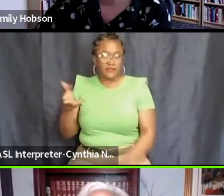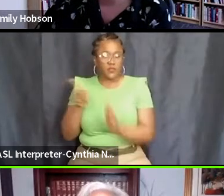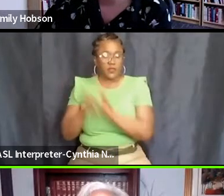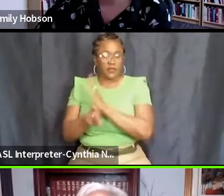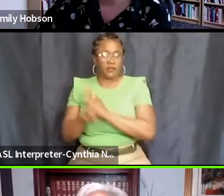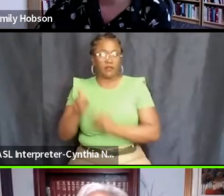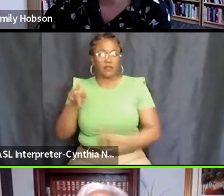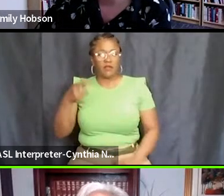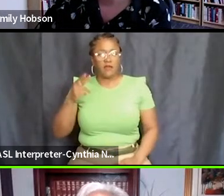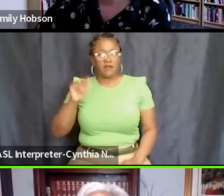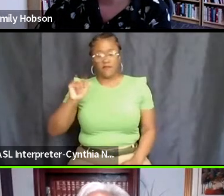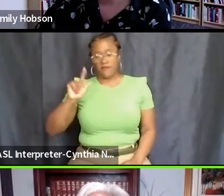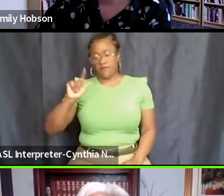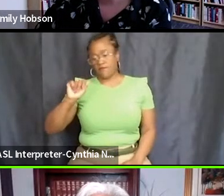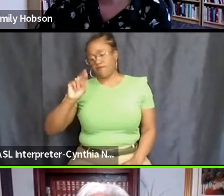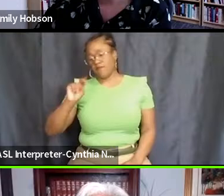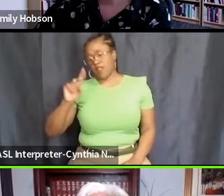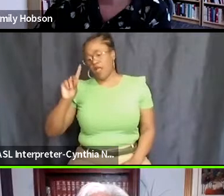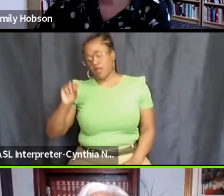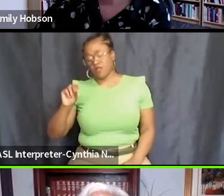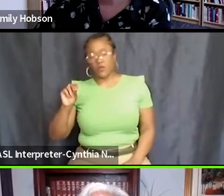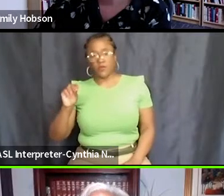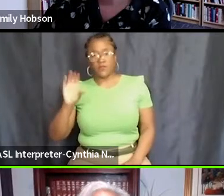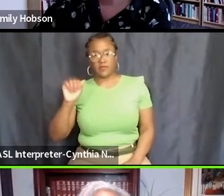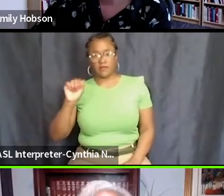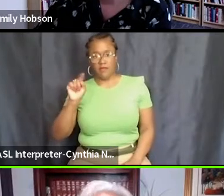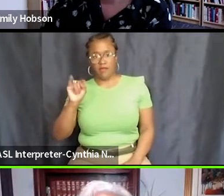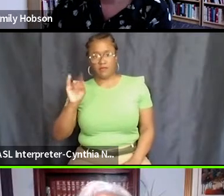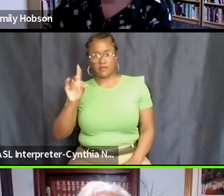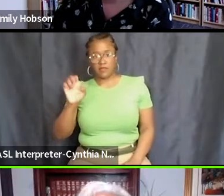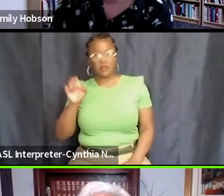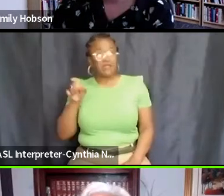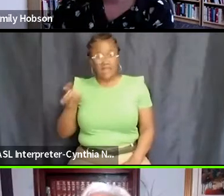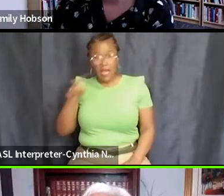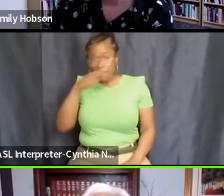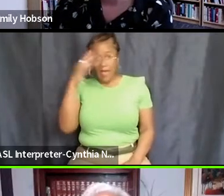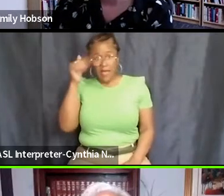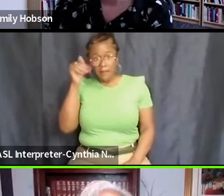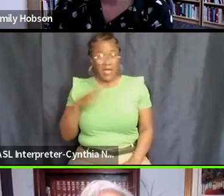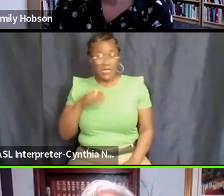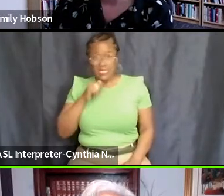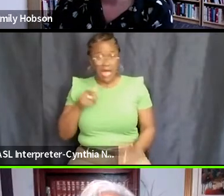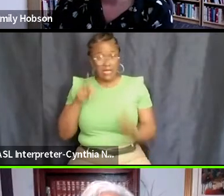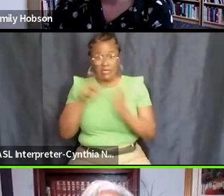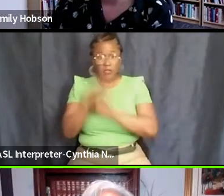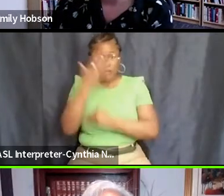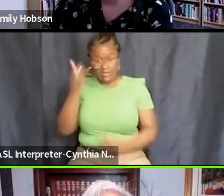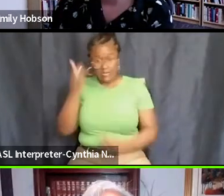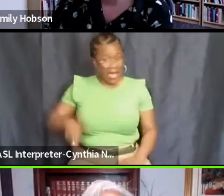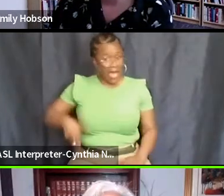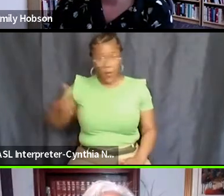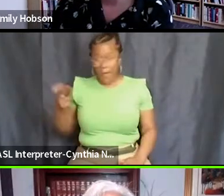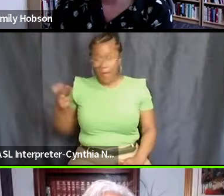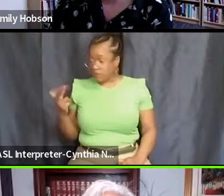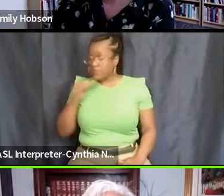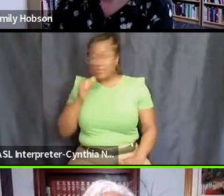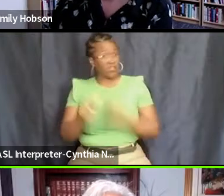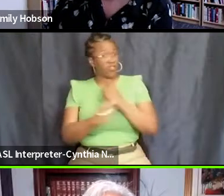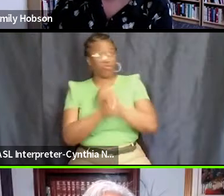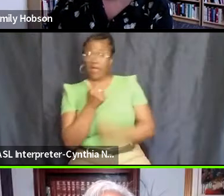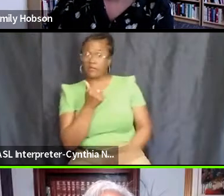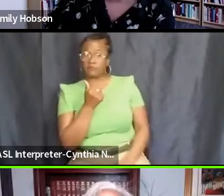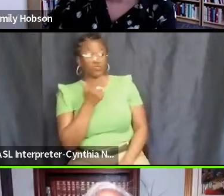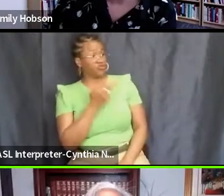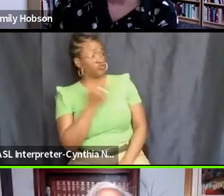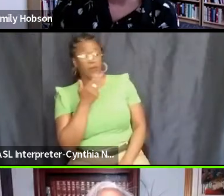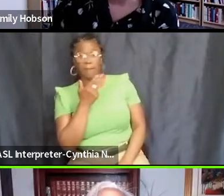so you have a Black man who is killed, not for brandishing a weapon, not for threatening to shoot the